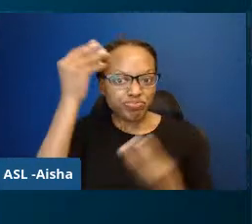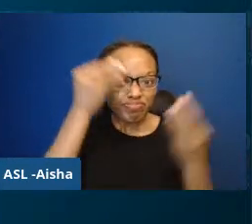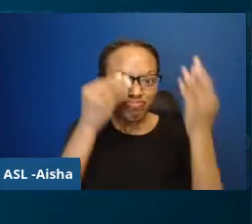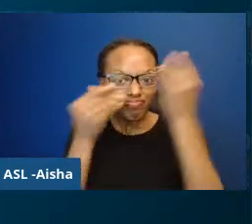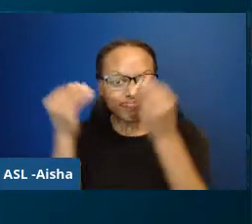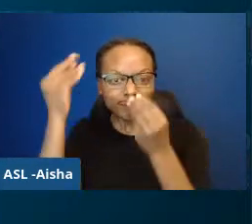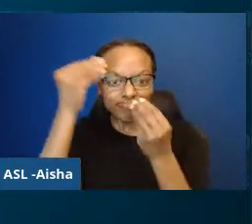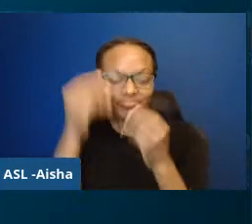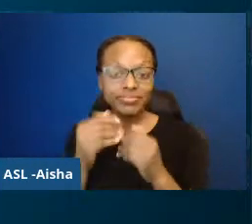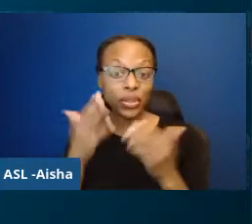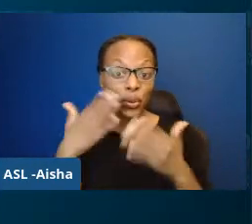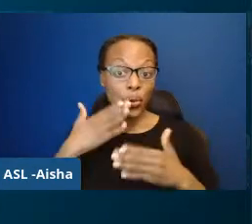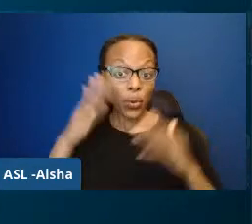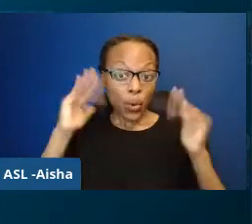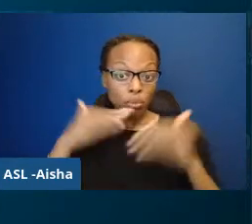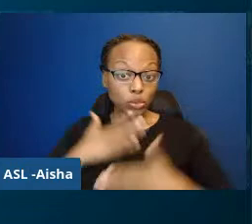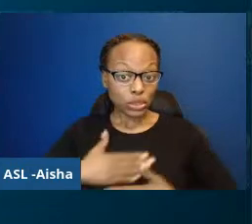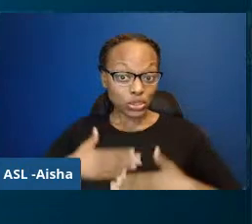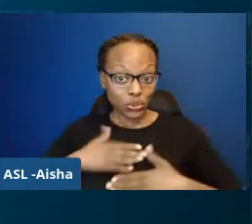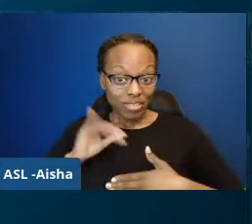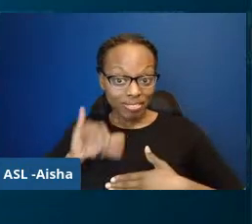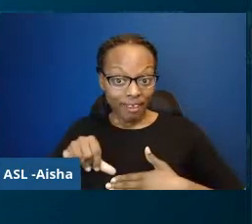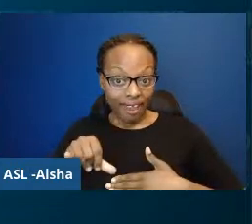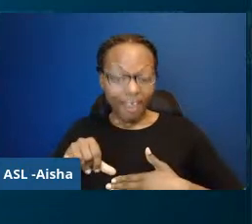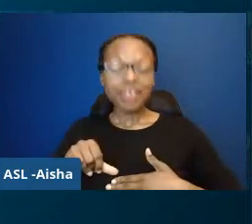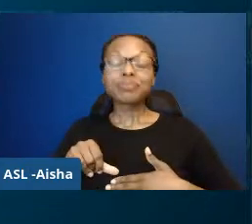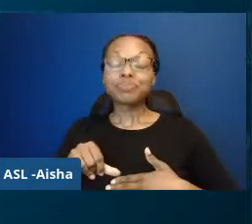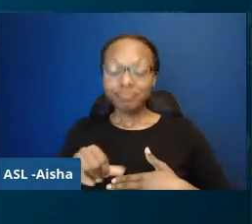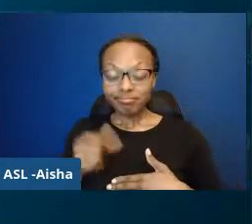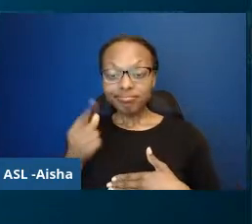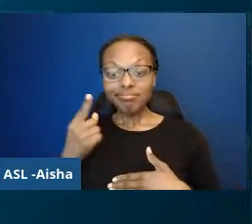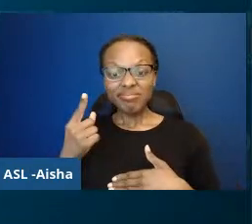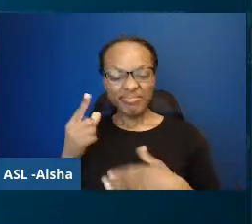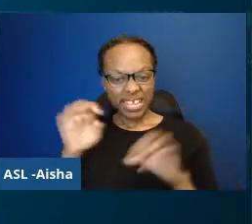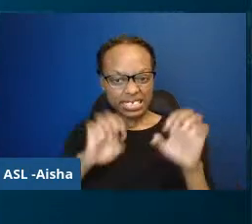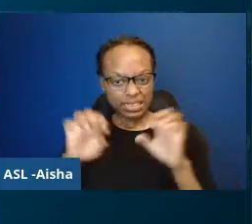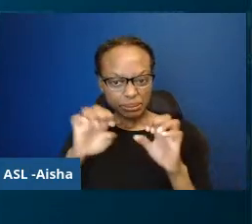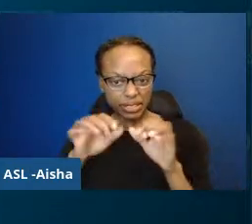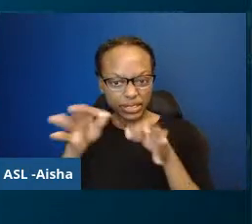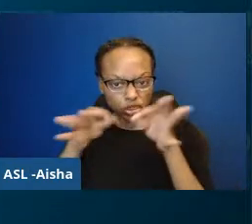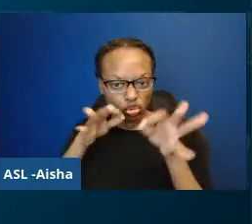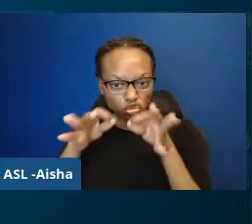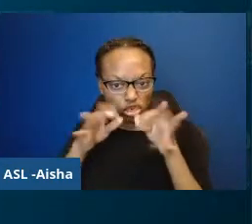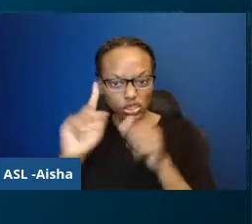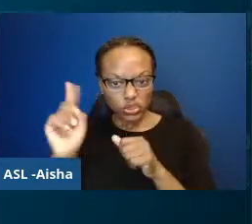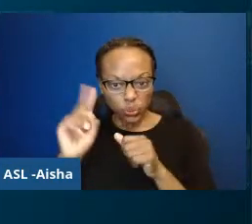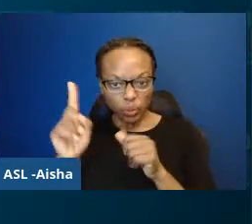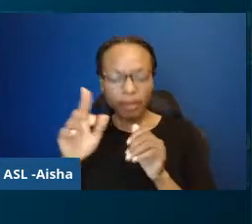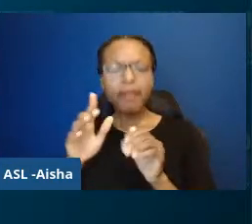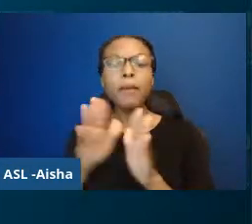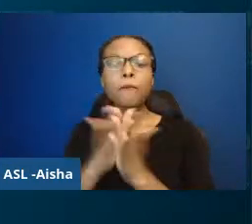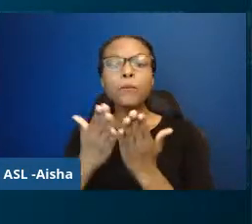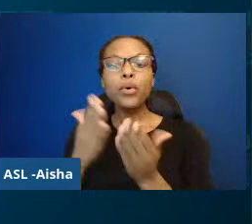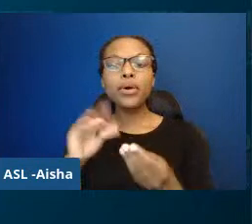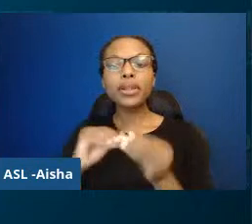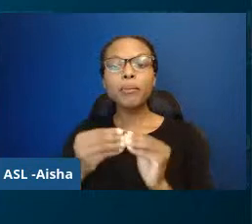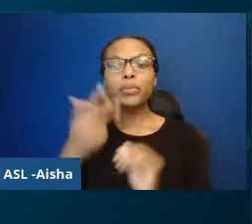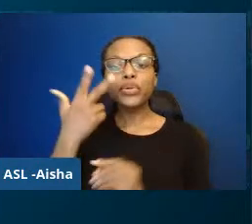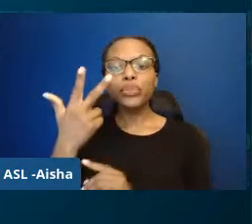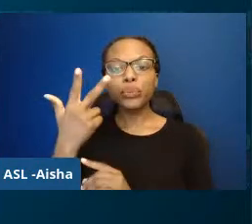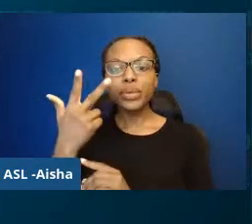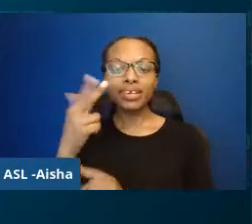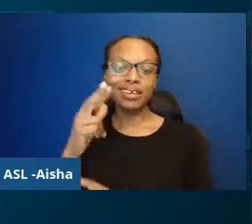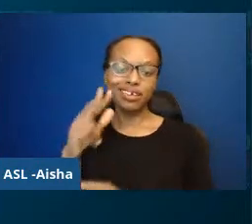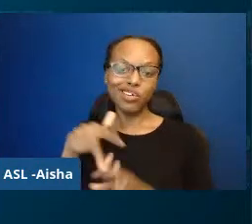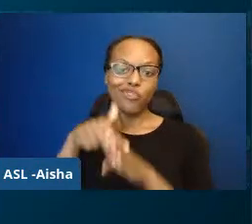of the instructions can be found in the back of my Magnificent Makers book, Riding Sound Waves. They have great pictures. And in